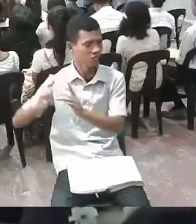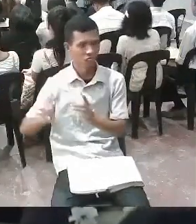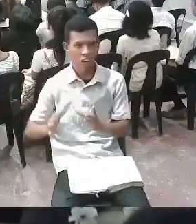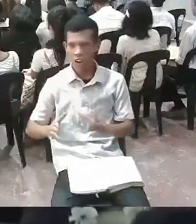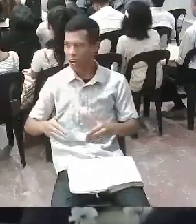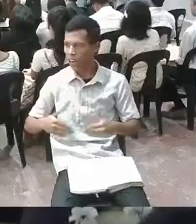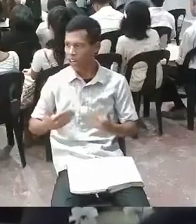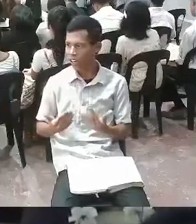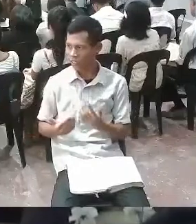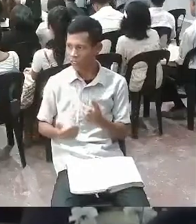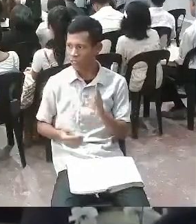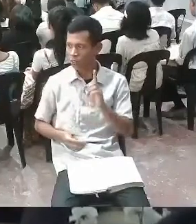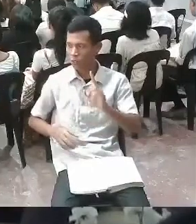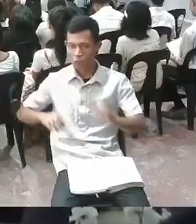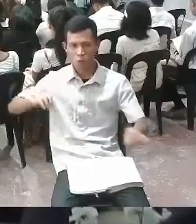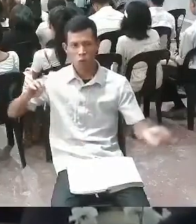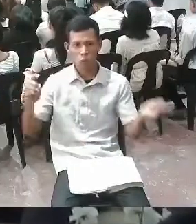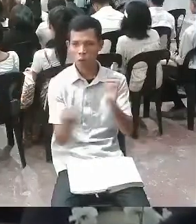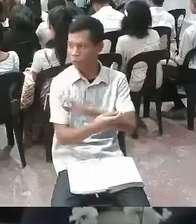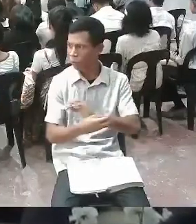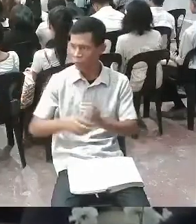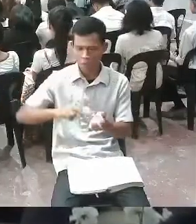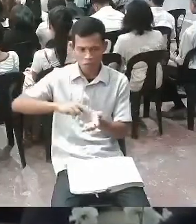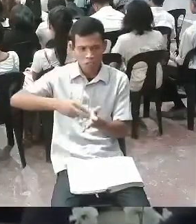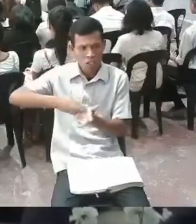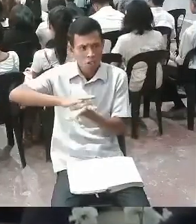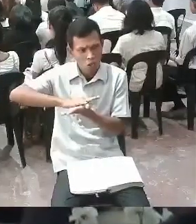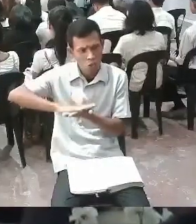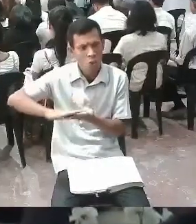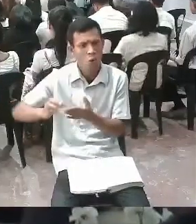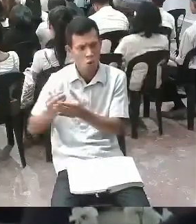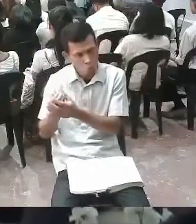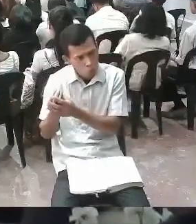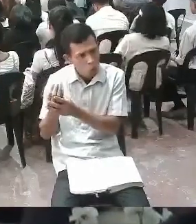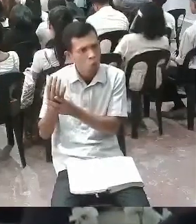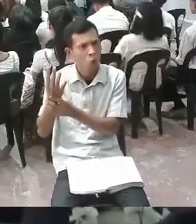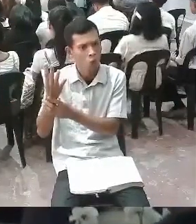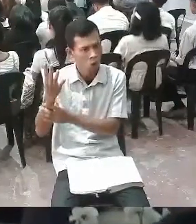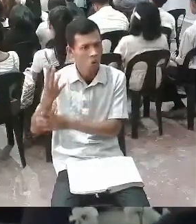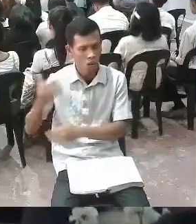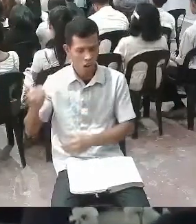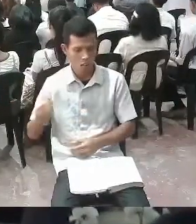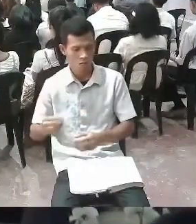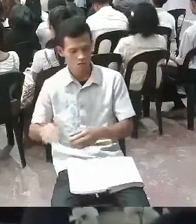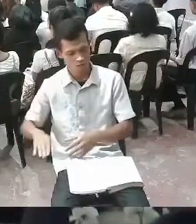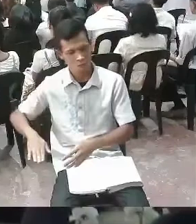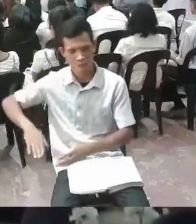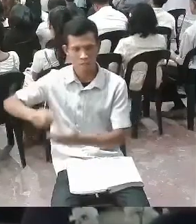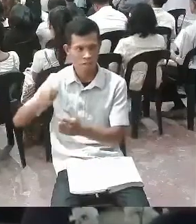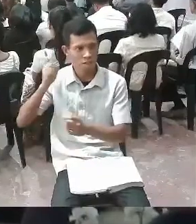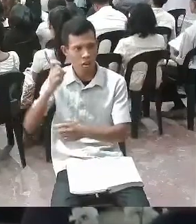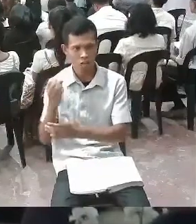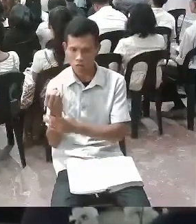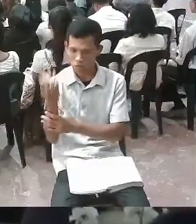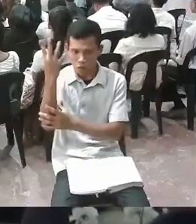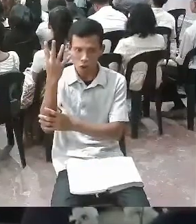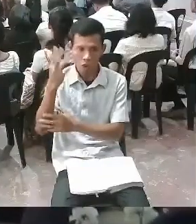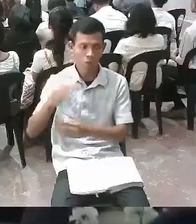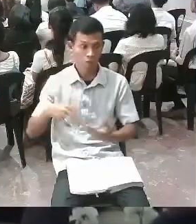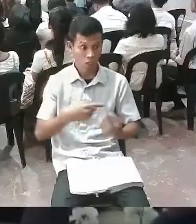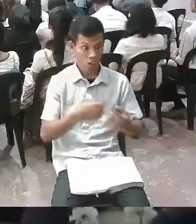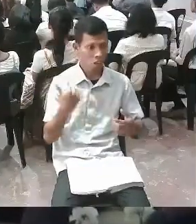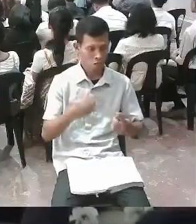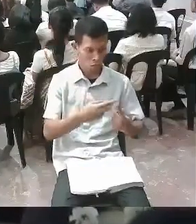Sanctification is the growing process. Some people grow faster than others. Some people get saved